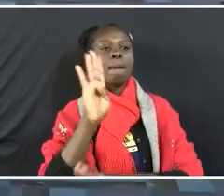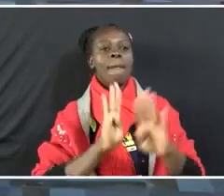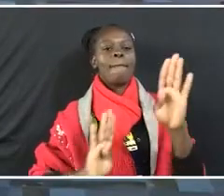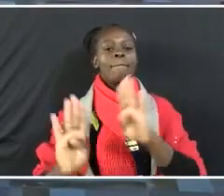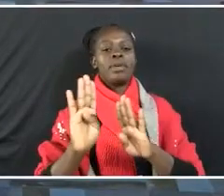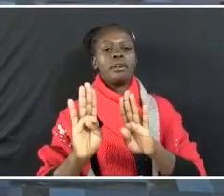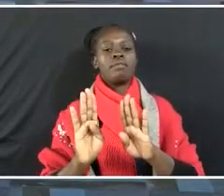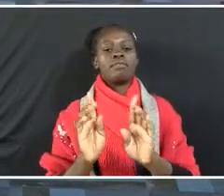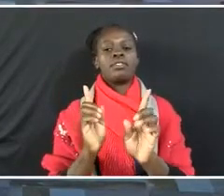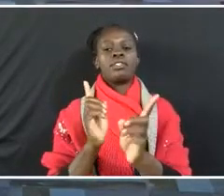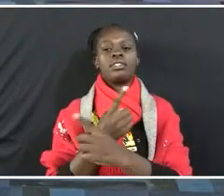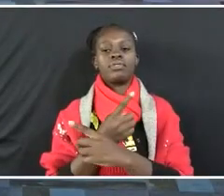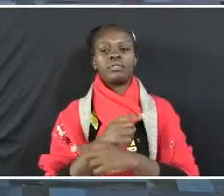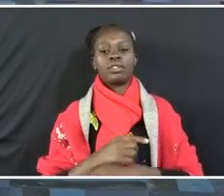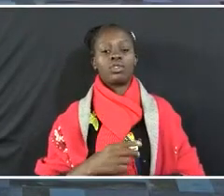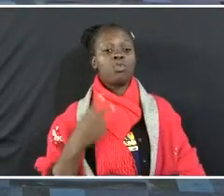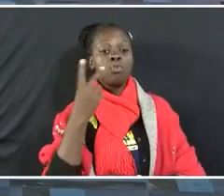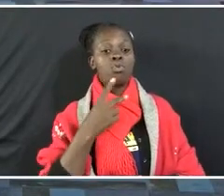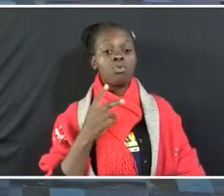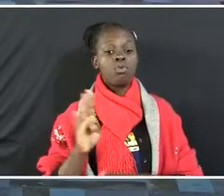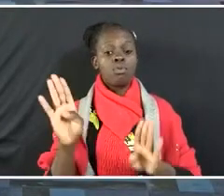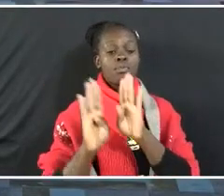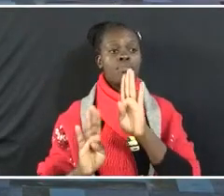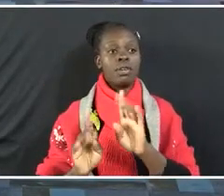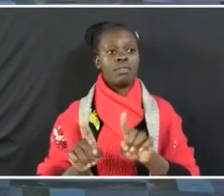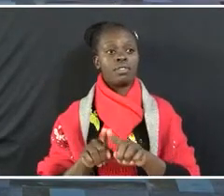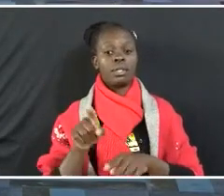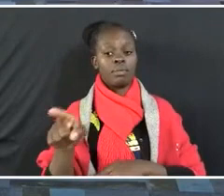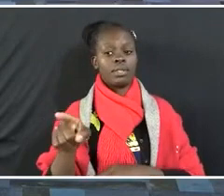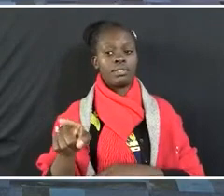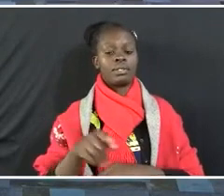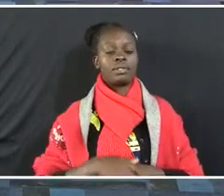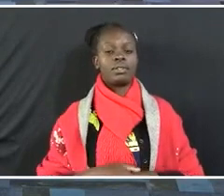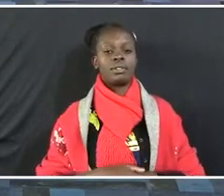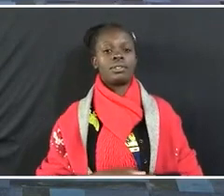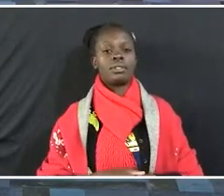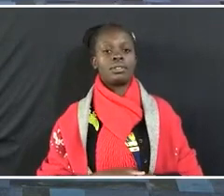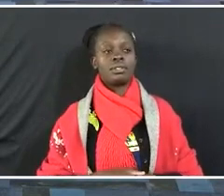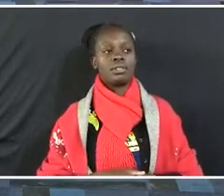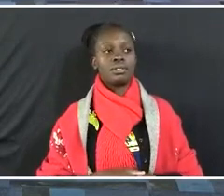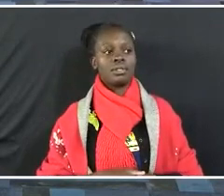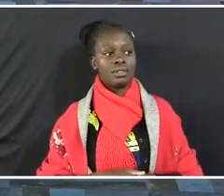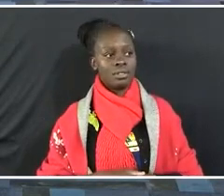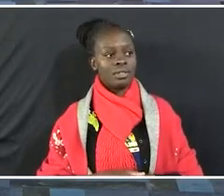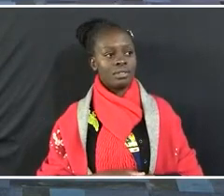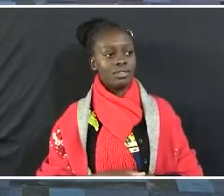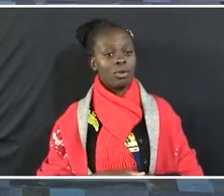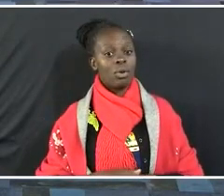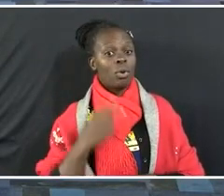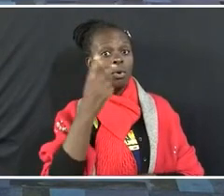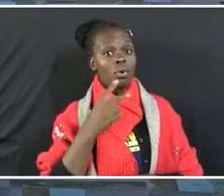times, the way we as parents behave, you can't make that statement to your children.